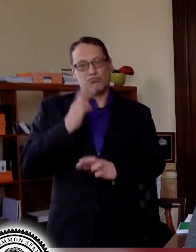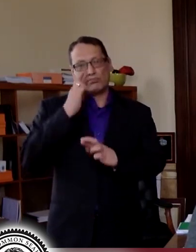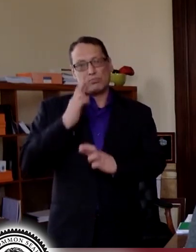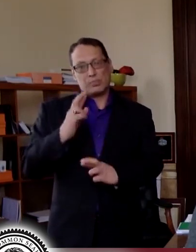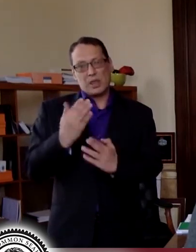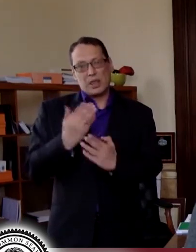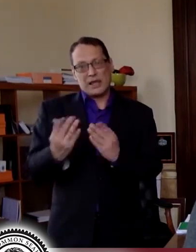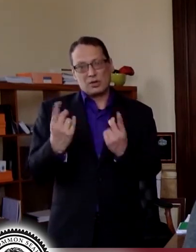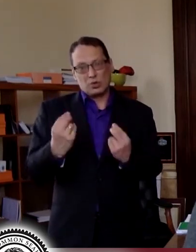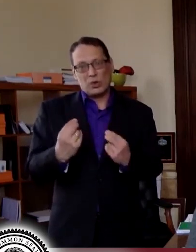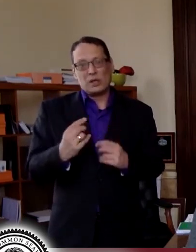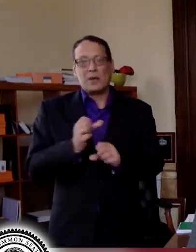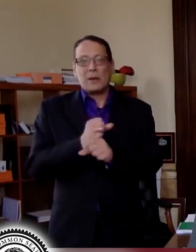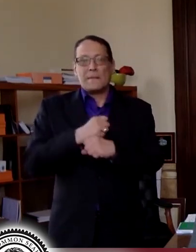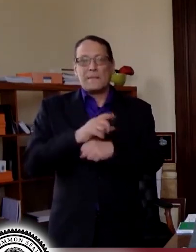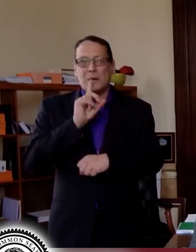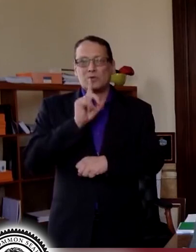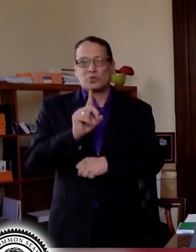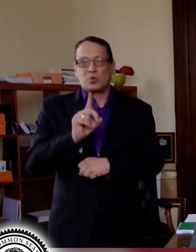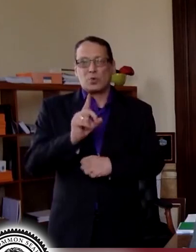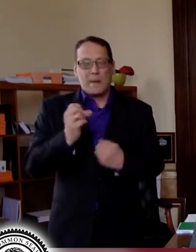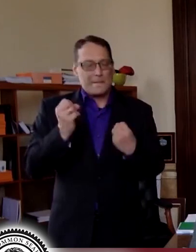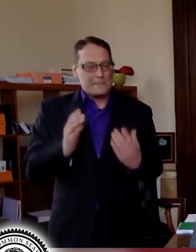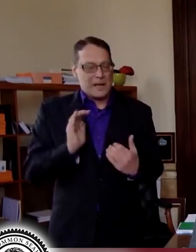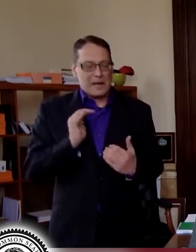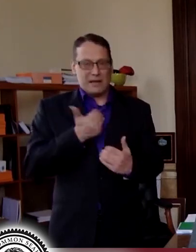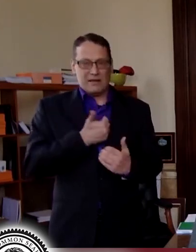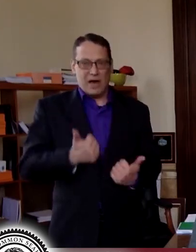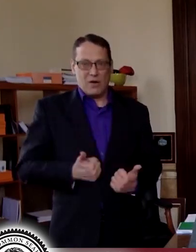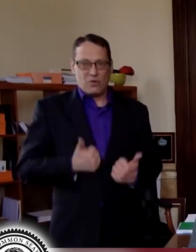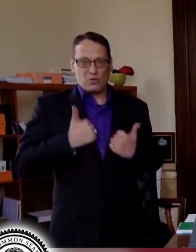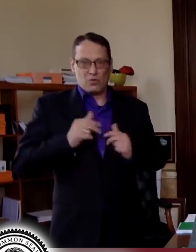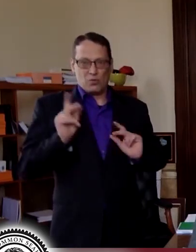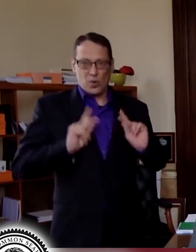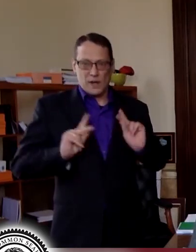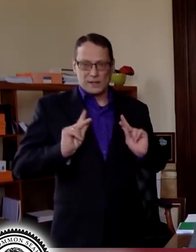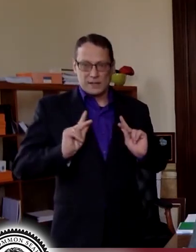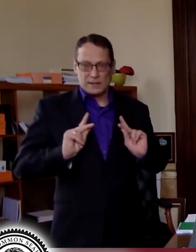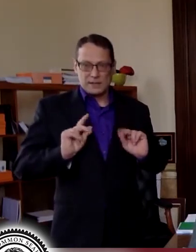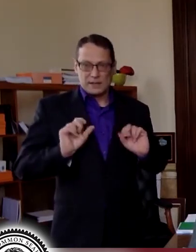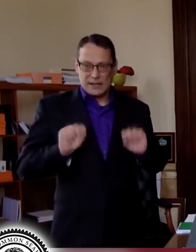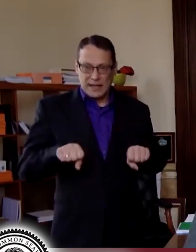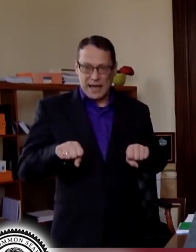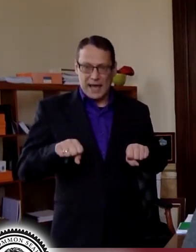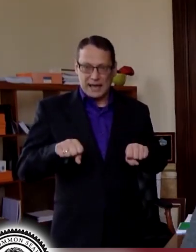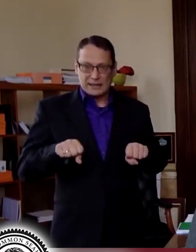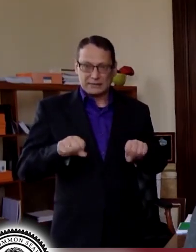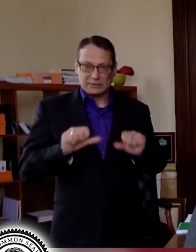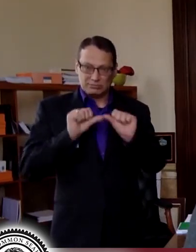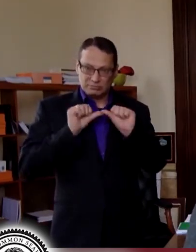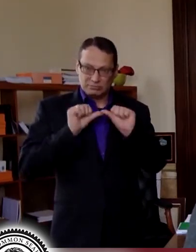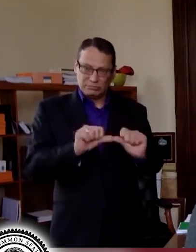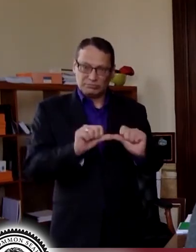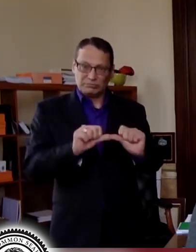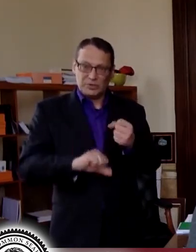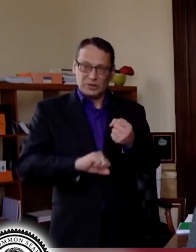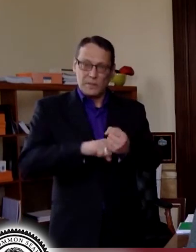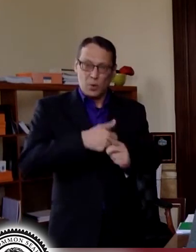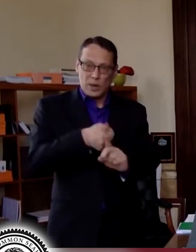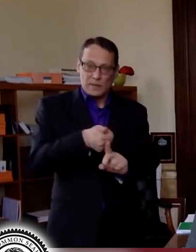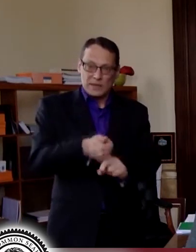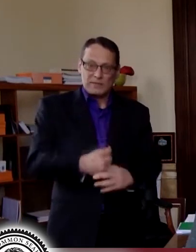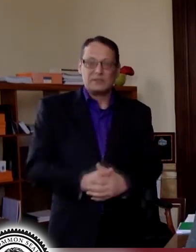as many of our residents as possible can stay on their feet. So